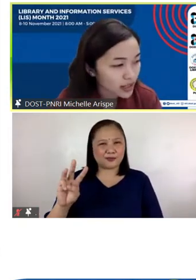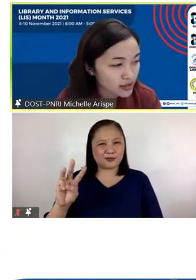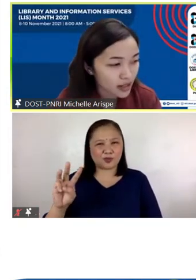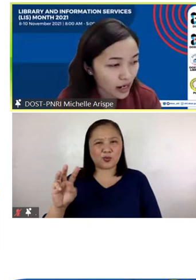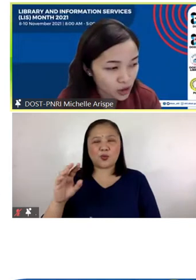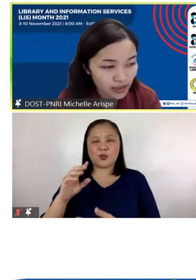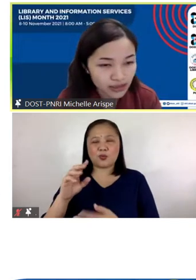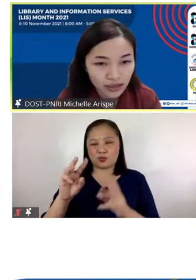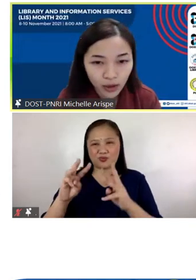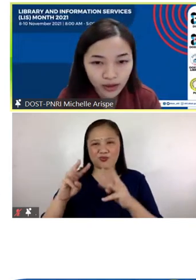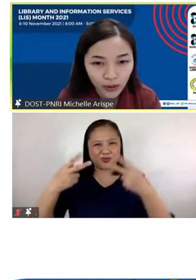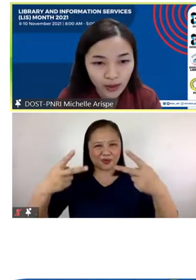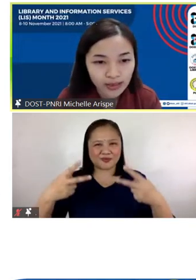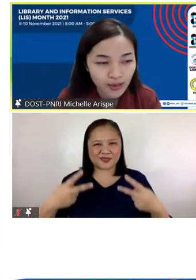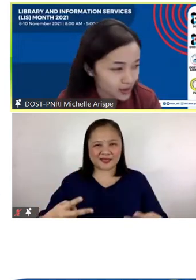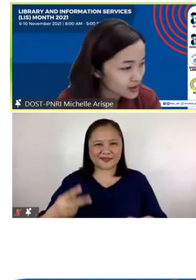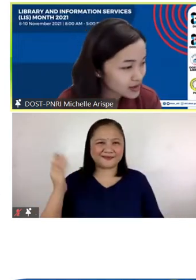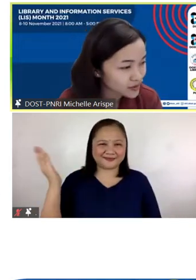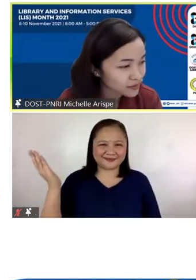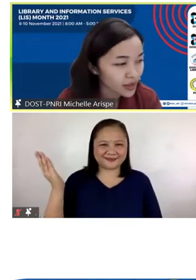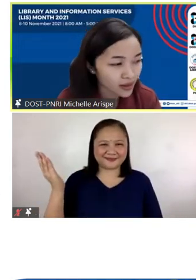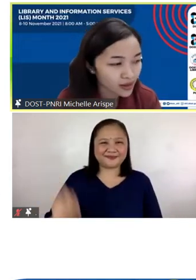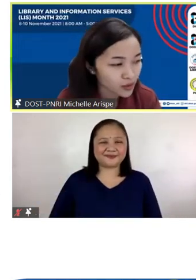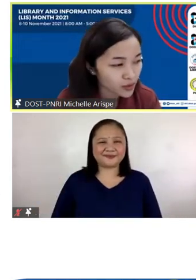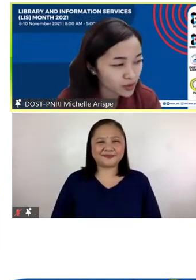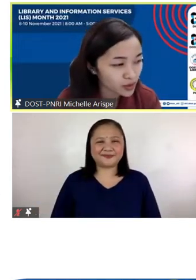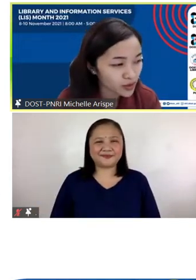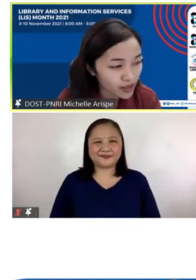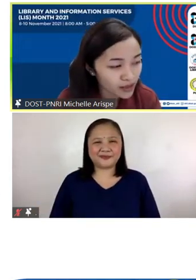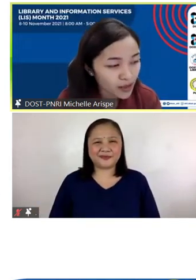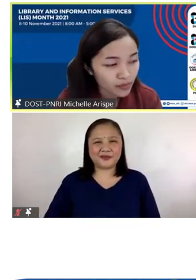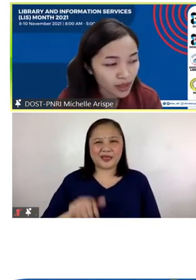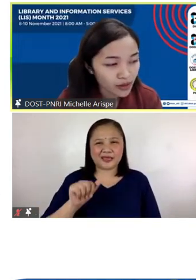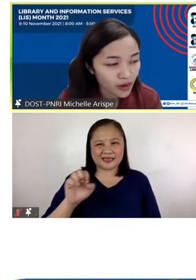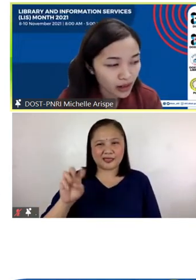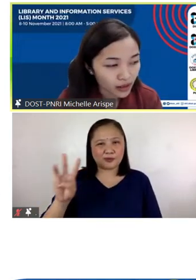So that's the address on your screens.